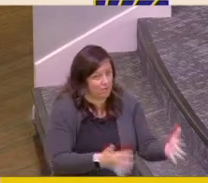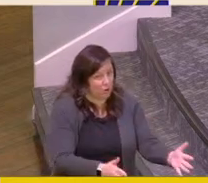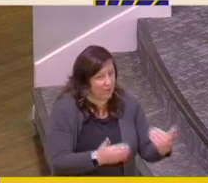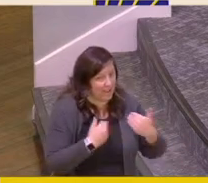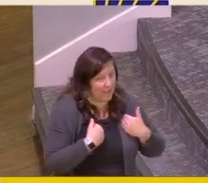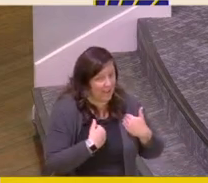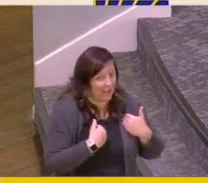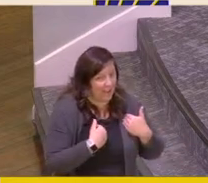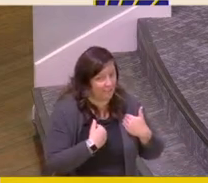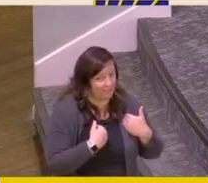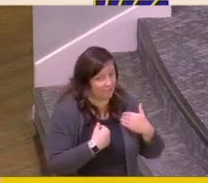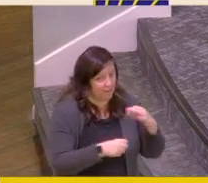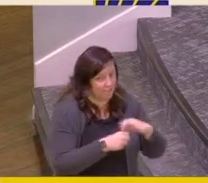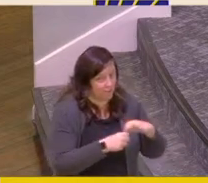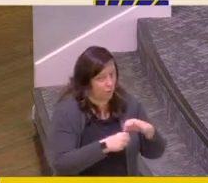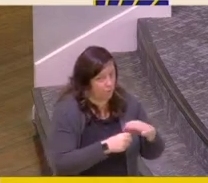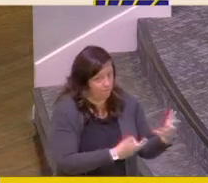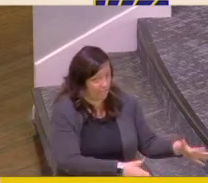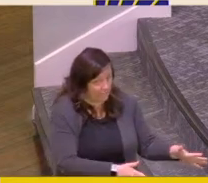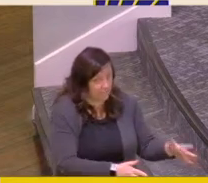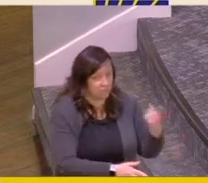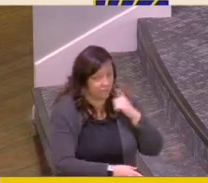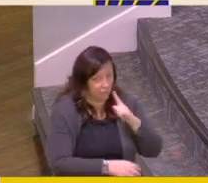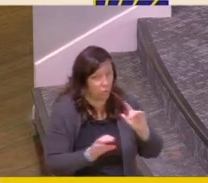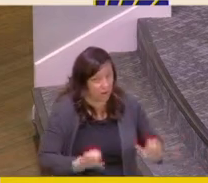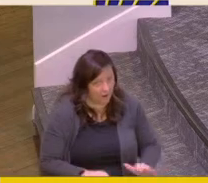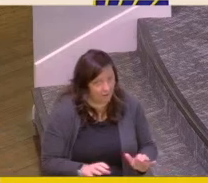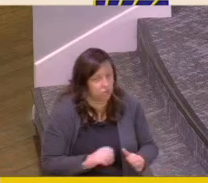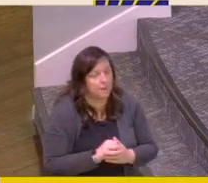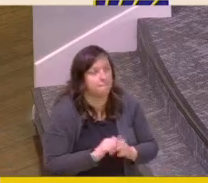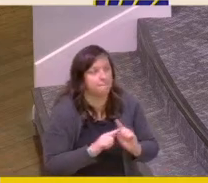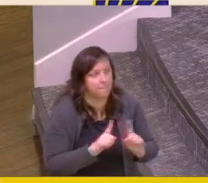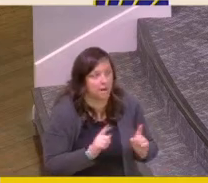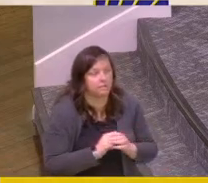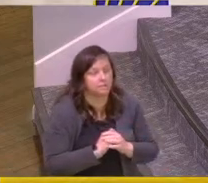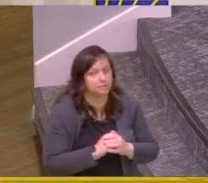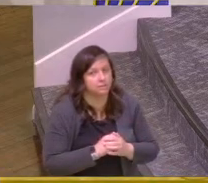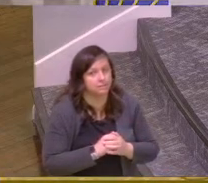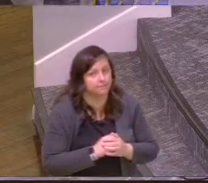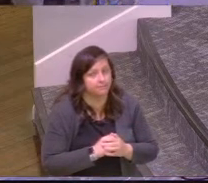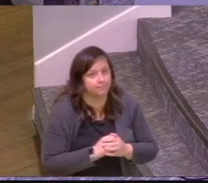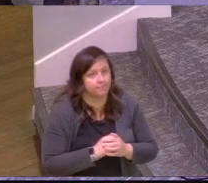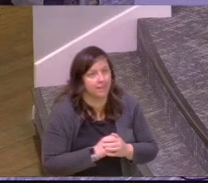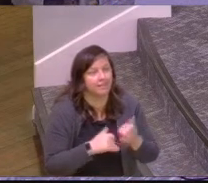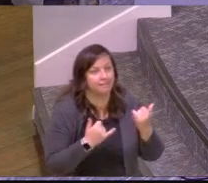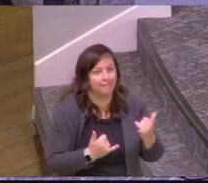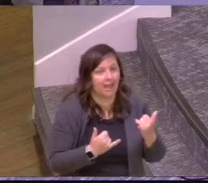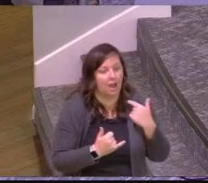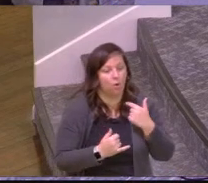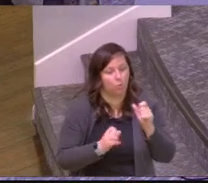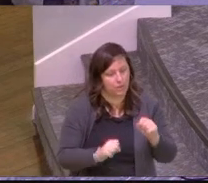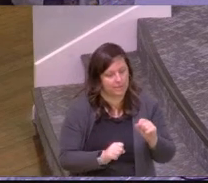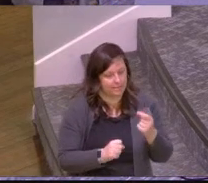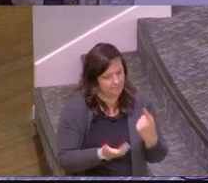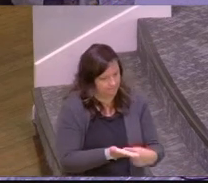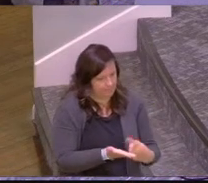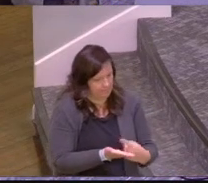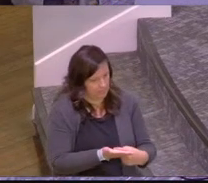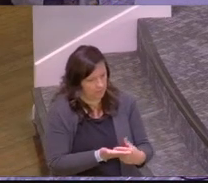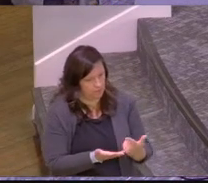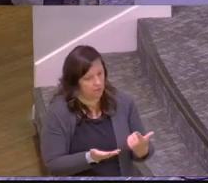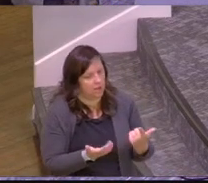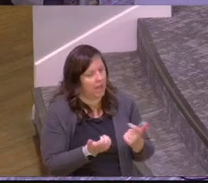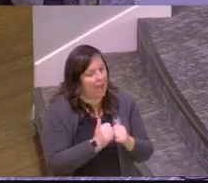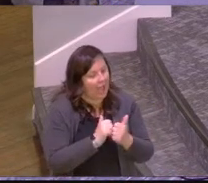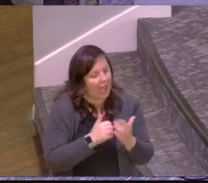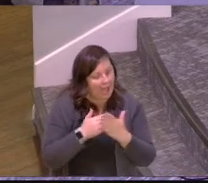on action for that property, but we can now revisit how we want to move forward based on what